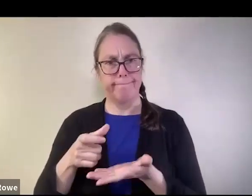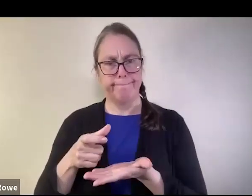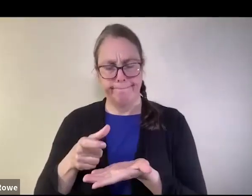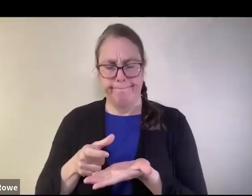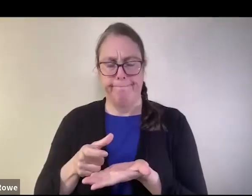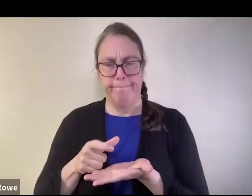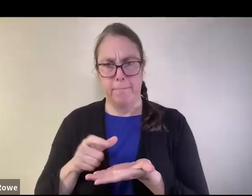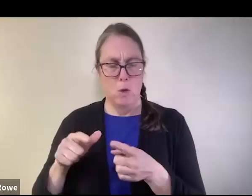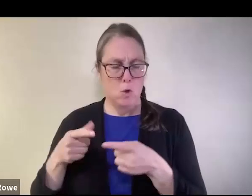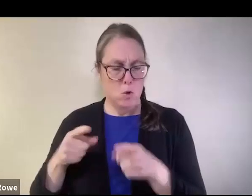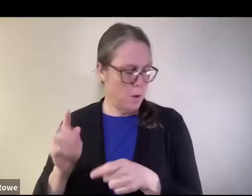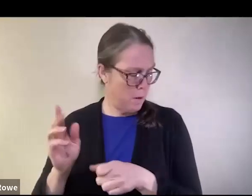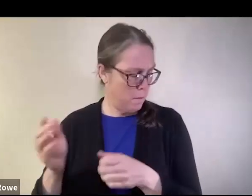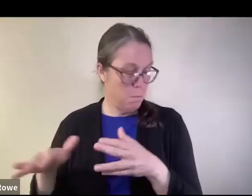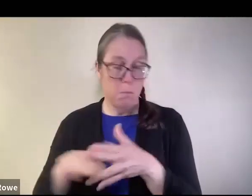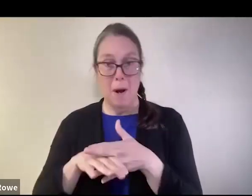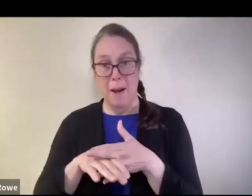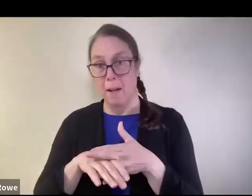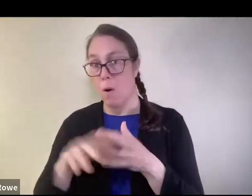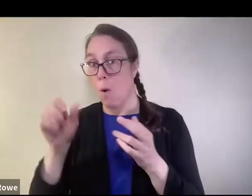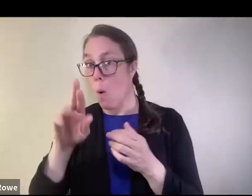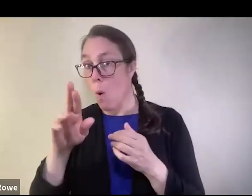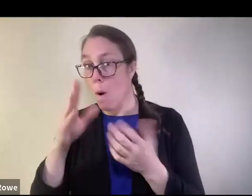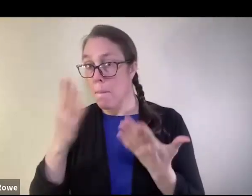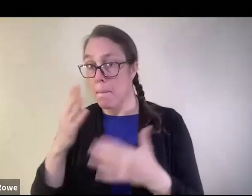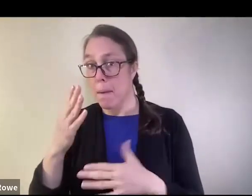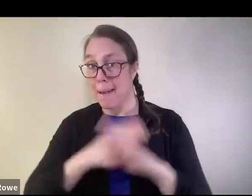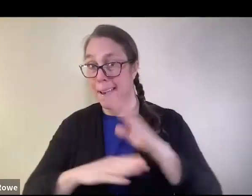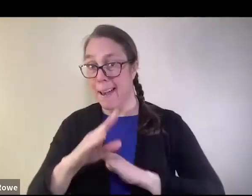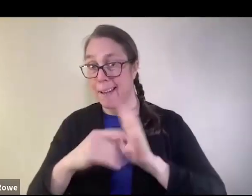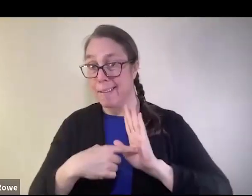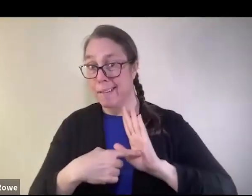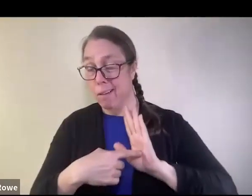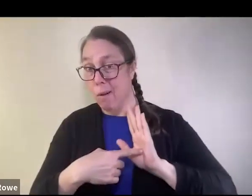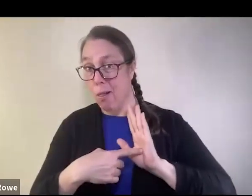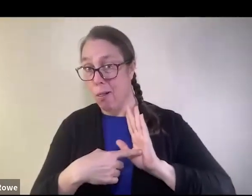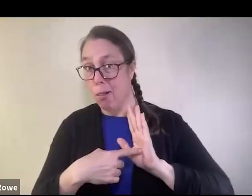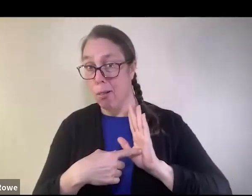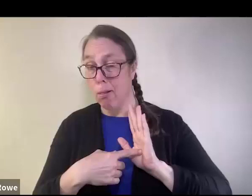break. If there is a hand signal to